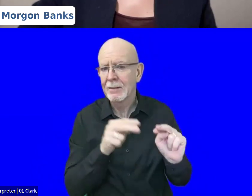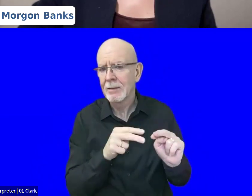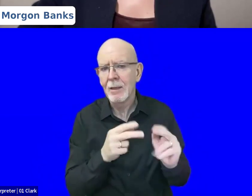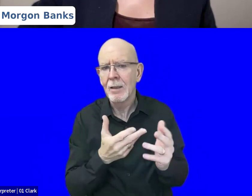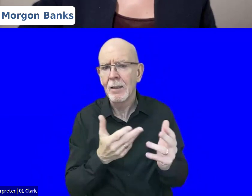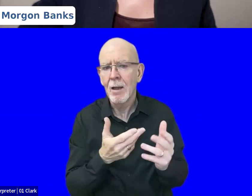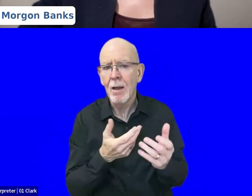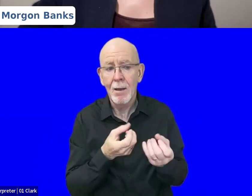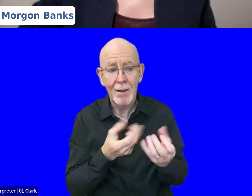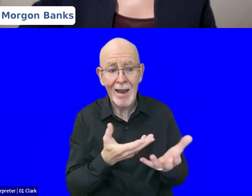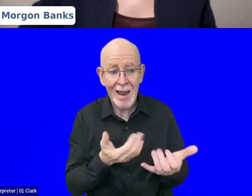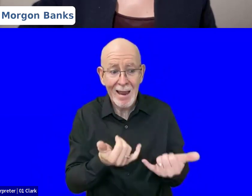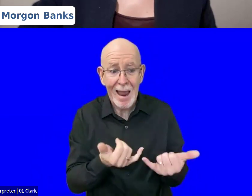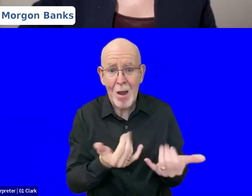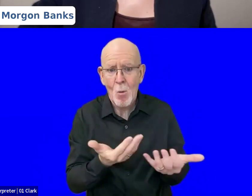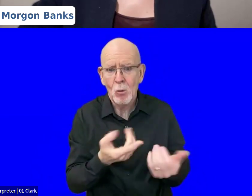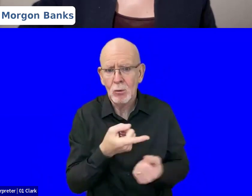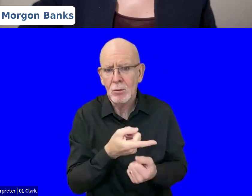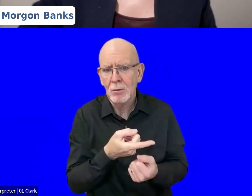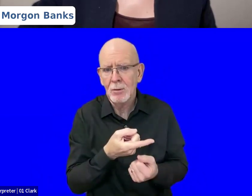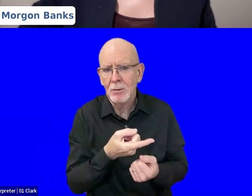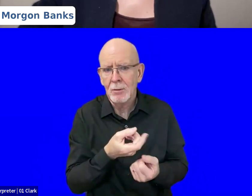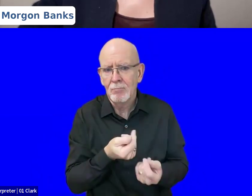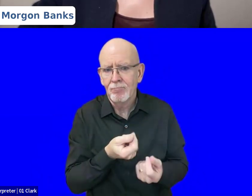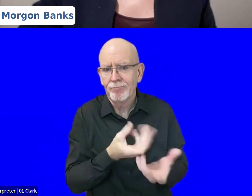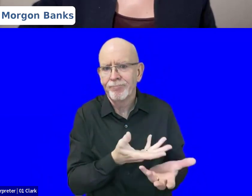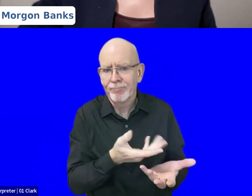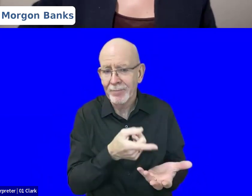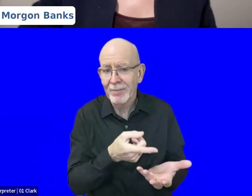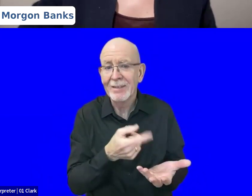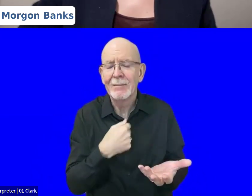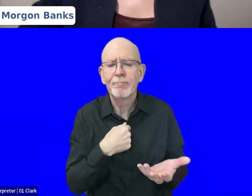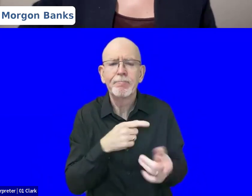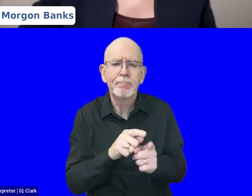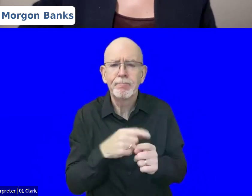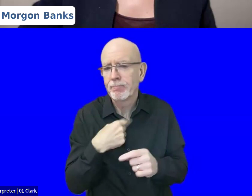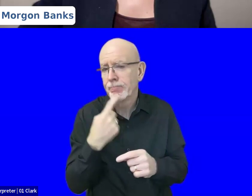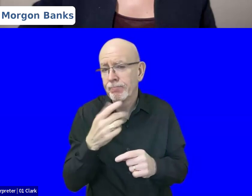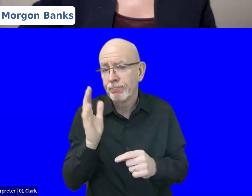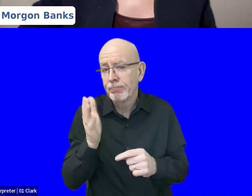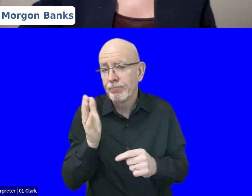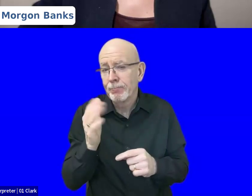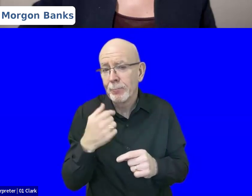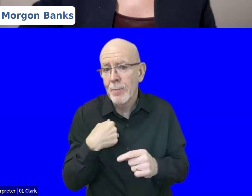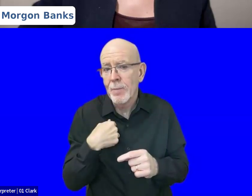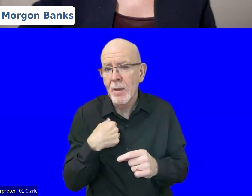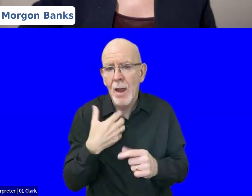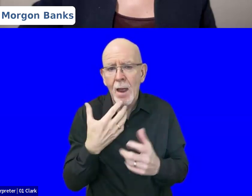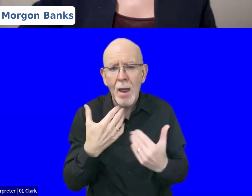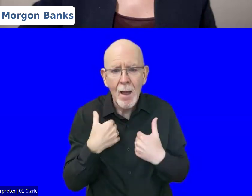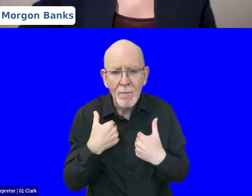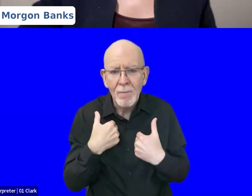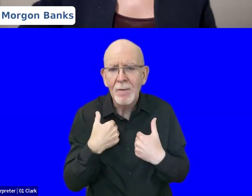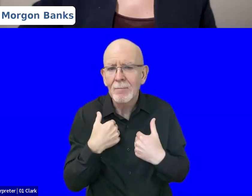what is being spent right now is not necessarily what is needed. So if I'm living in a poor country